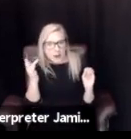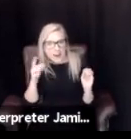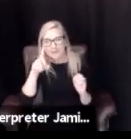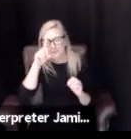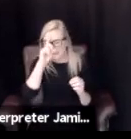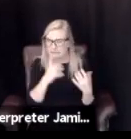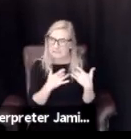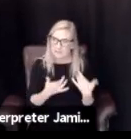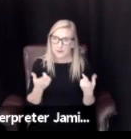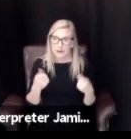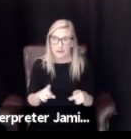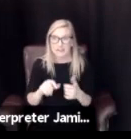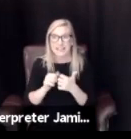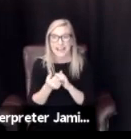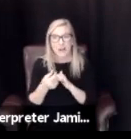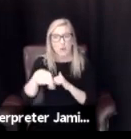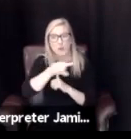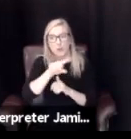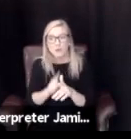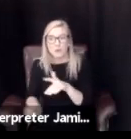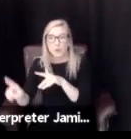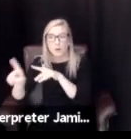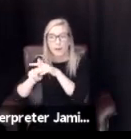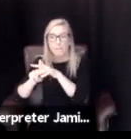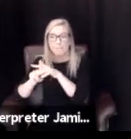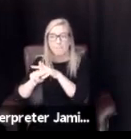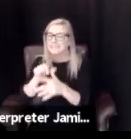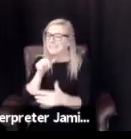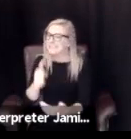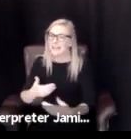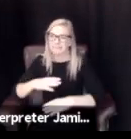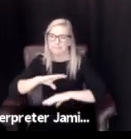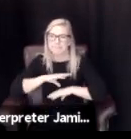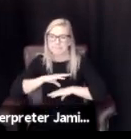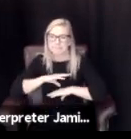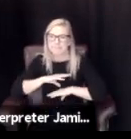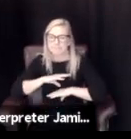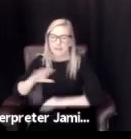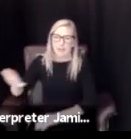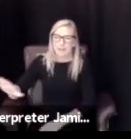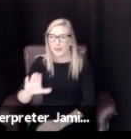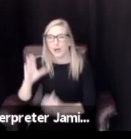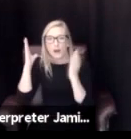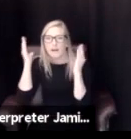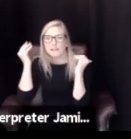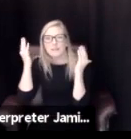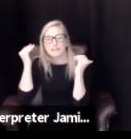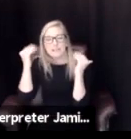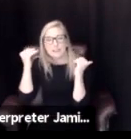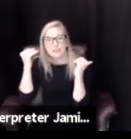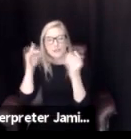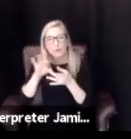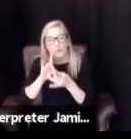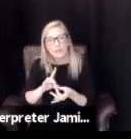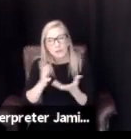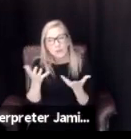likely how you showed up didn't meet their expectations in terms of what they